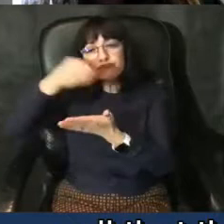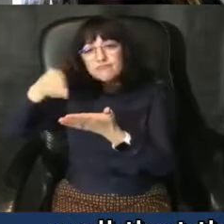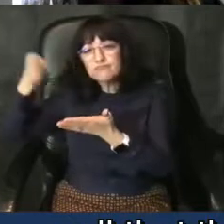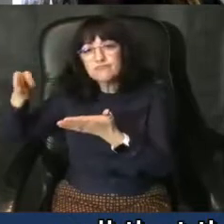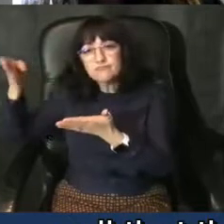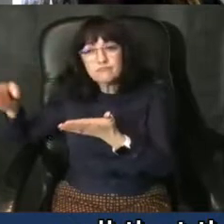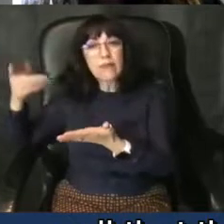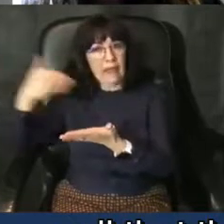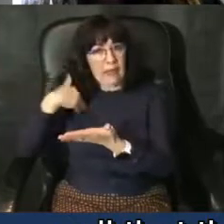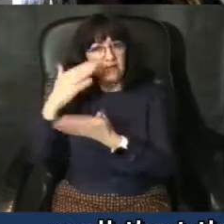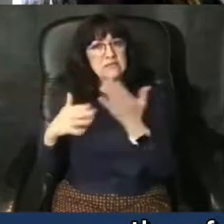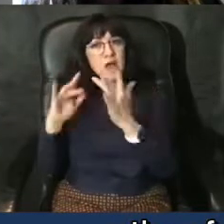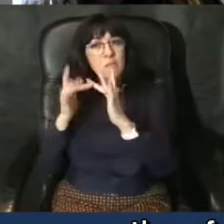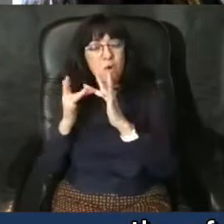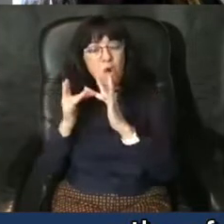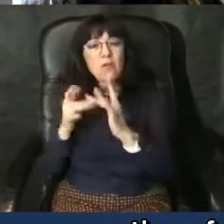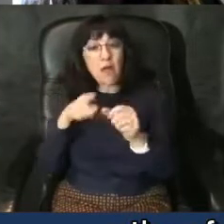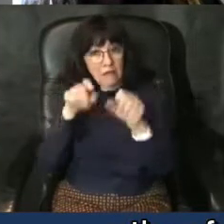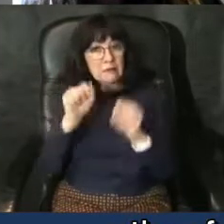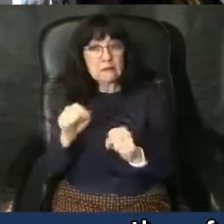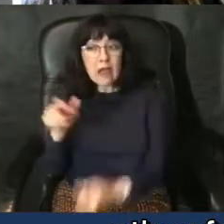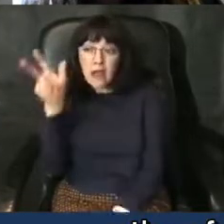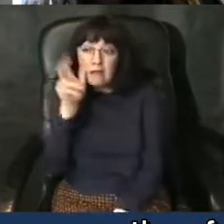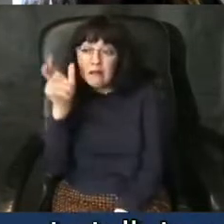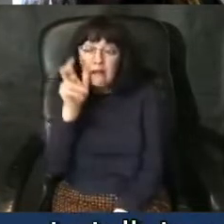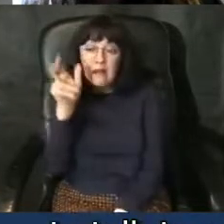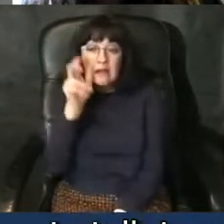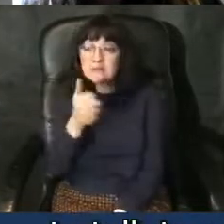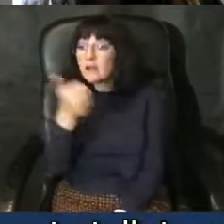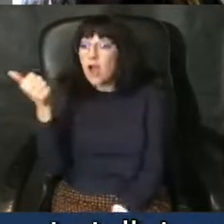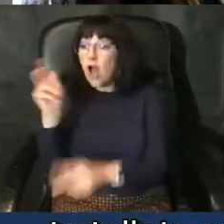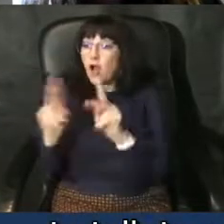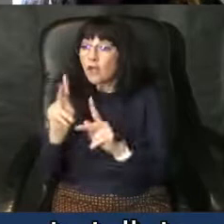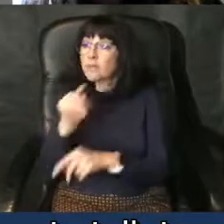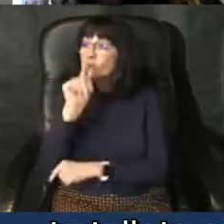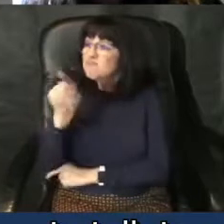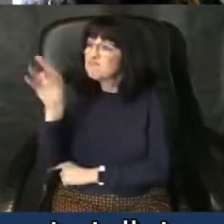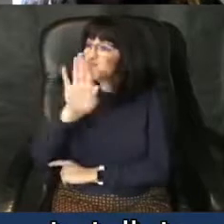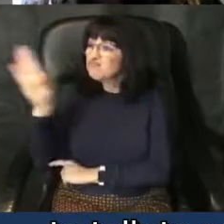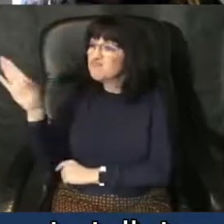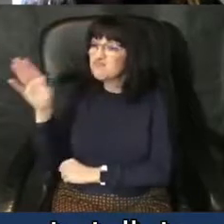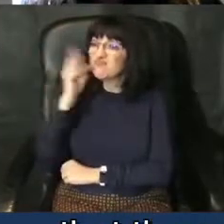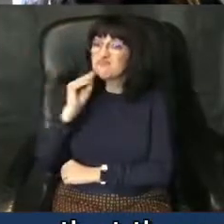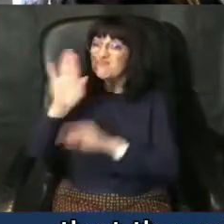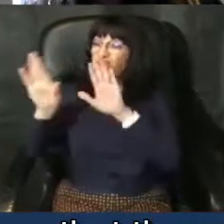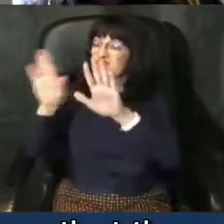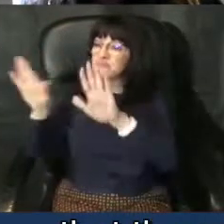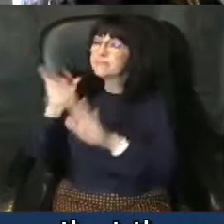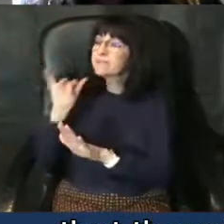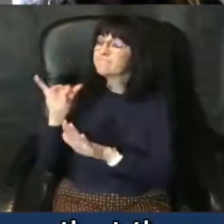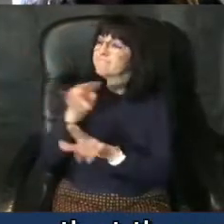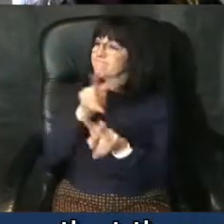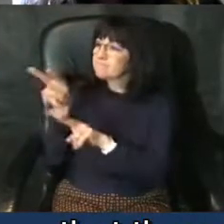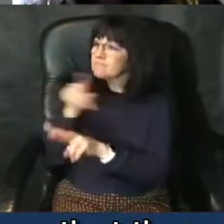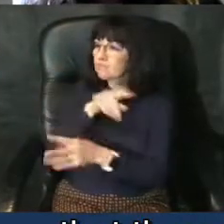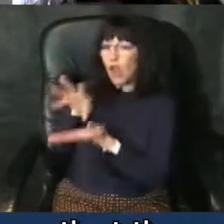that you can listen even to what other families are going through. Maybe you're not ready to talk to someone. Maybe you just want to hear. So we think that all of those